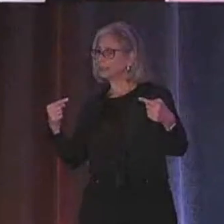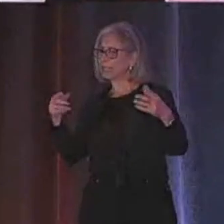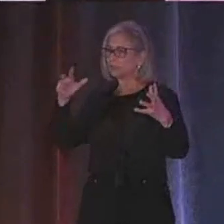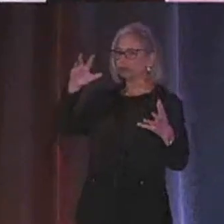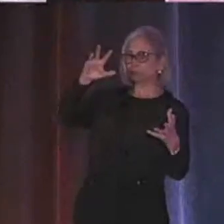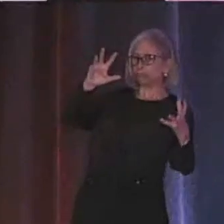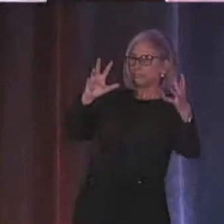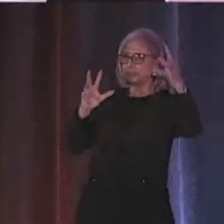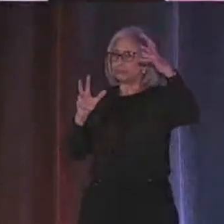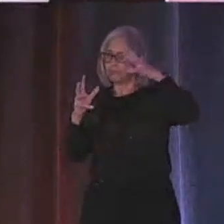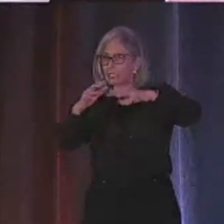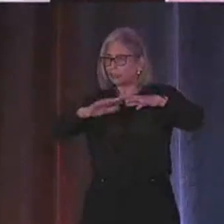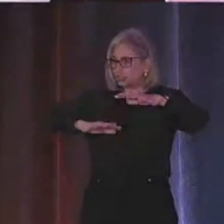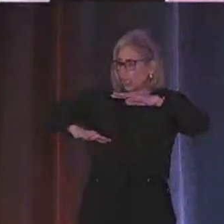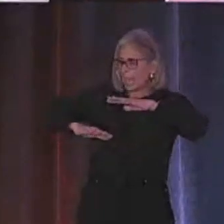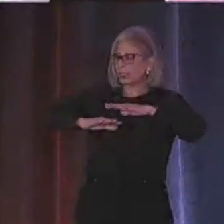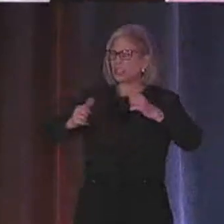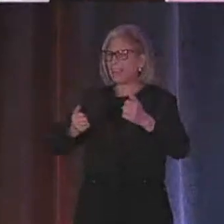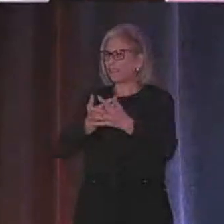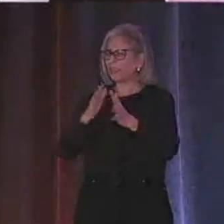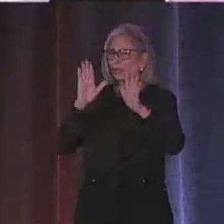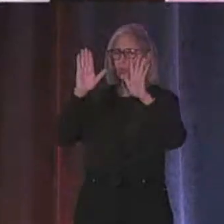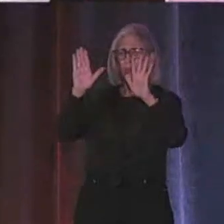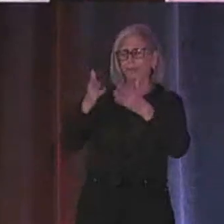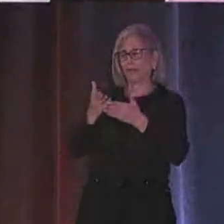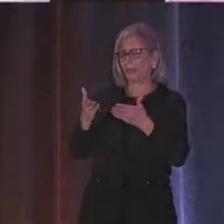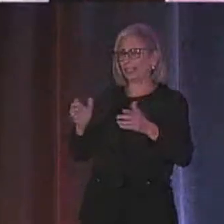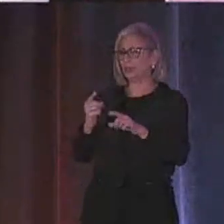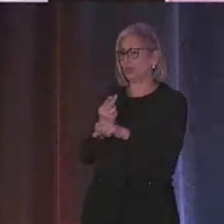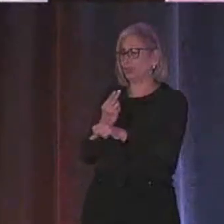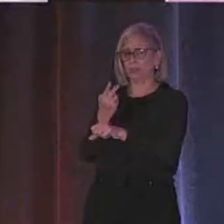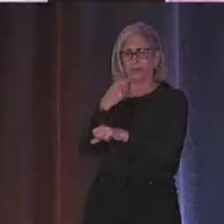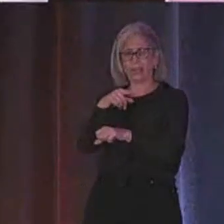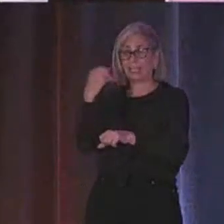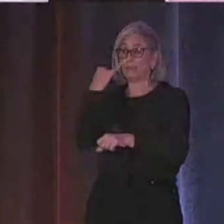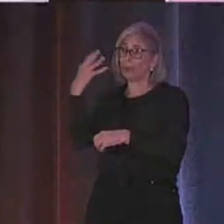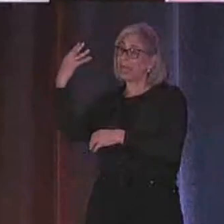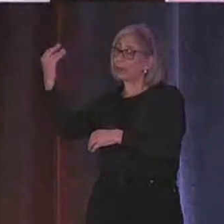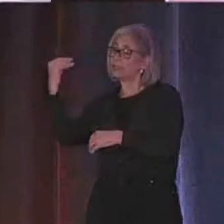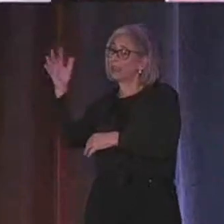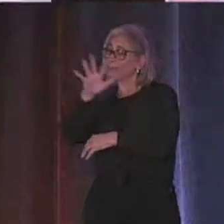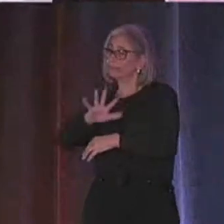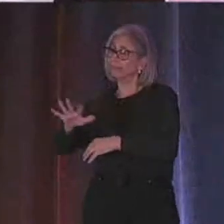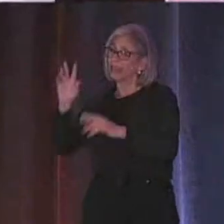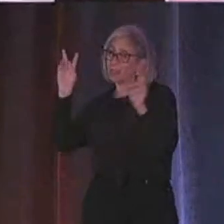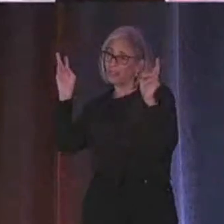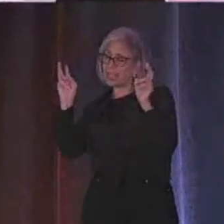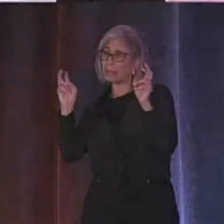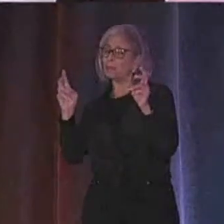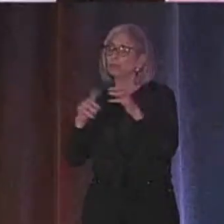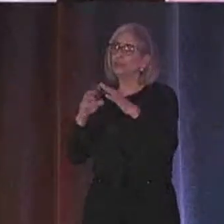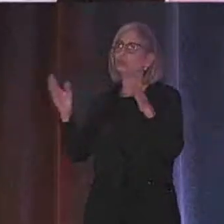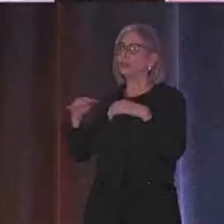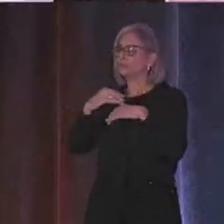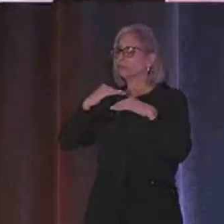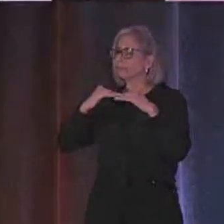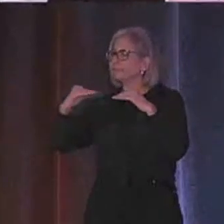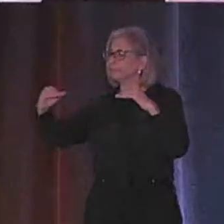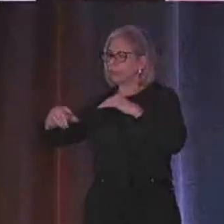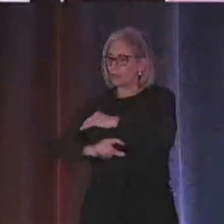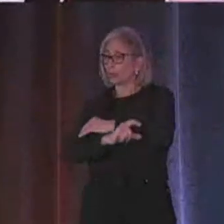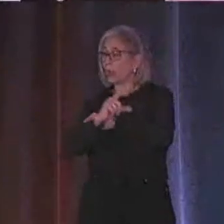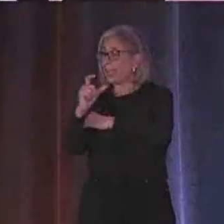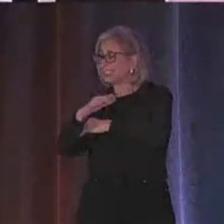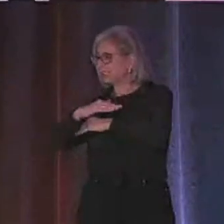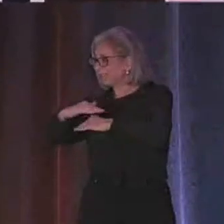dimension and shadows. There's a bunch of great ones. Like if you want an outdoor scene, you can use like a horizon light, right? So play around